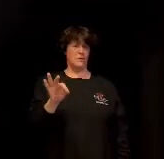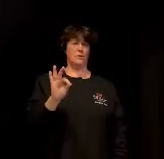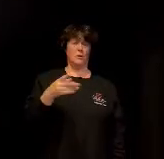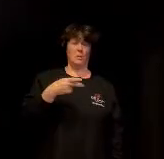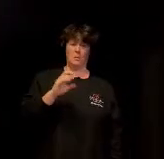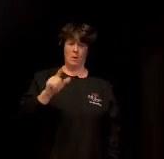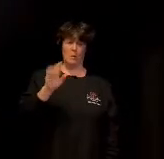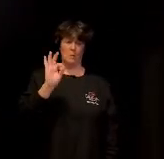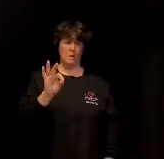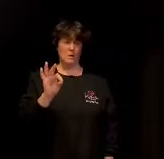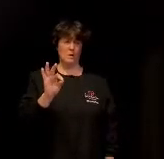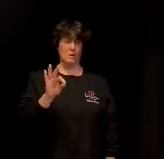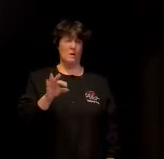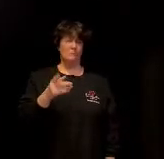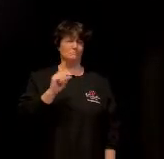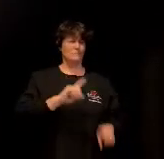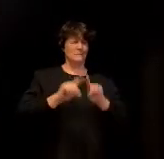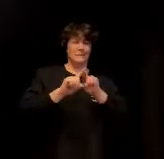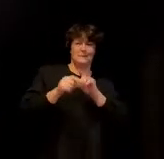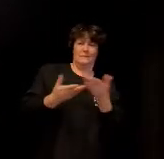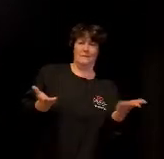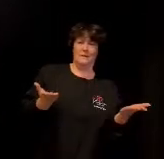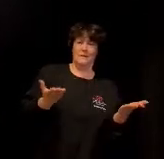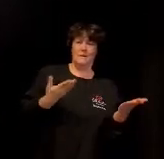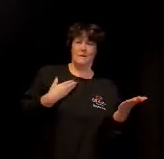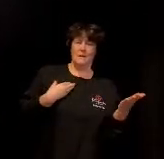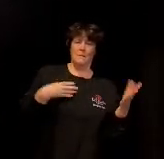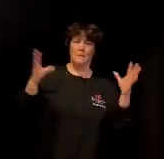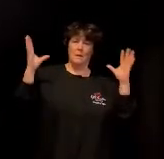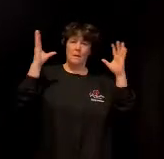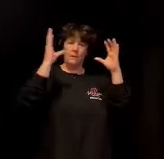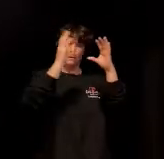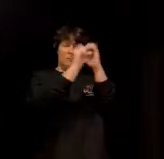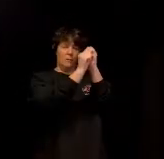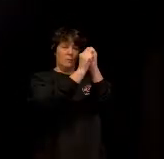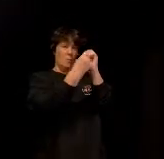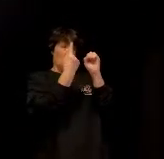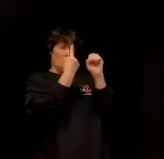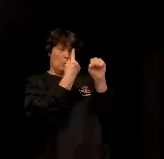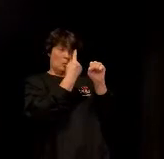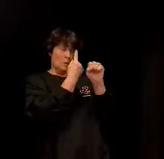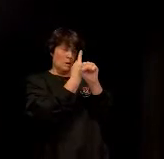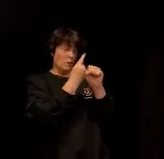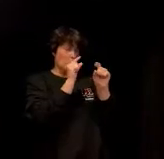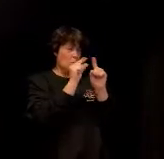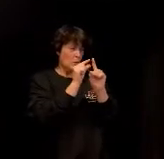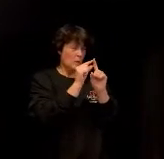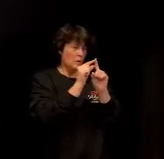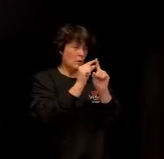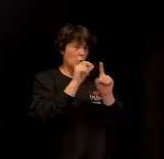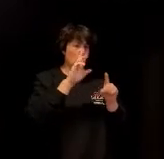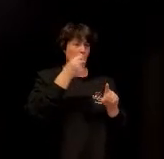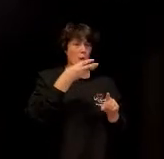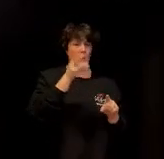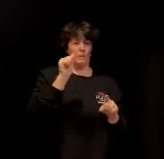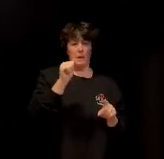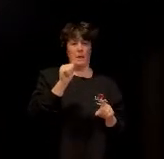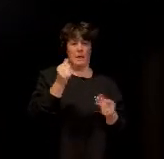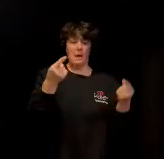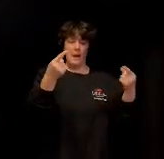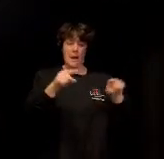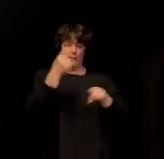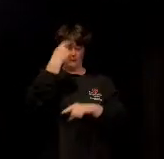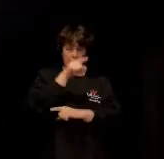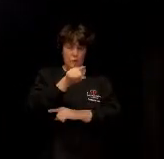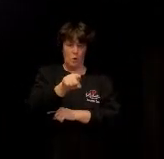here. Listen, I'll be preaching all kinds of stuff. But you have zoned in on one word that I had said. The rhema came to you at that moment for